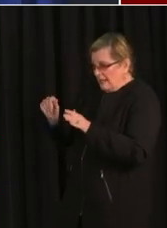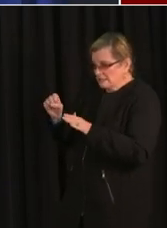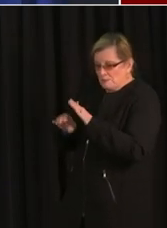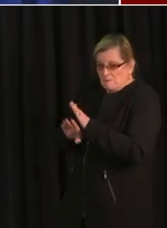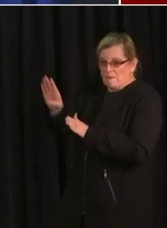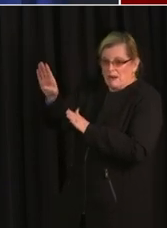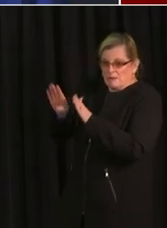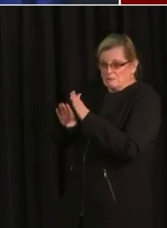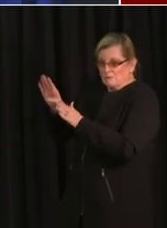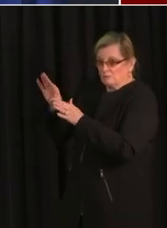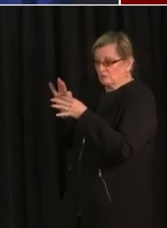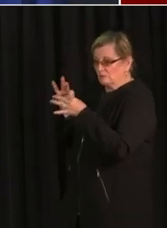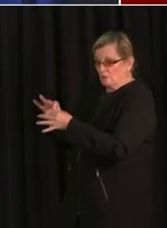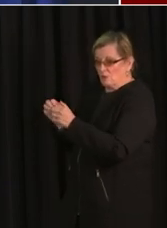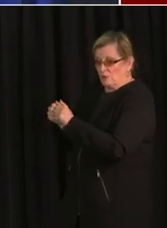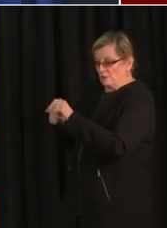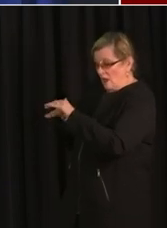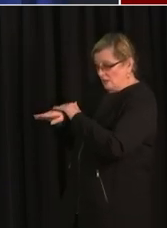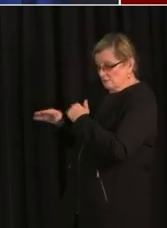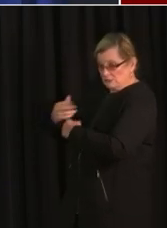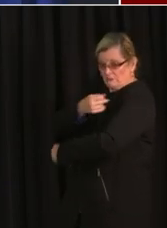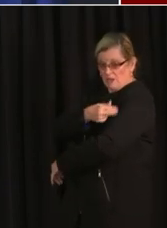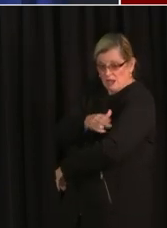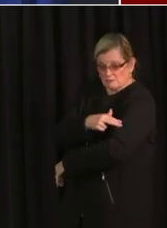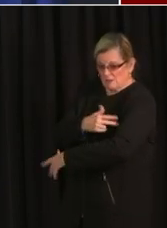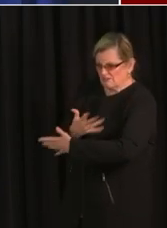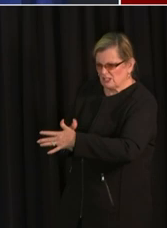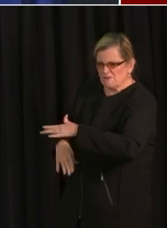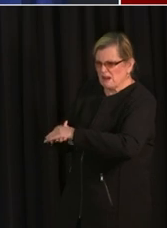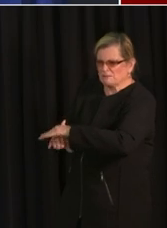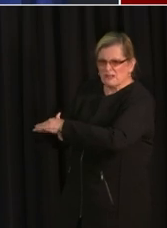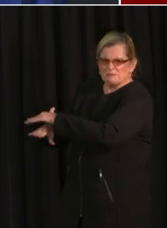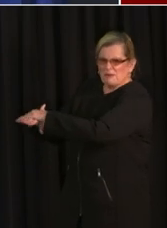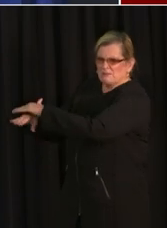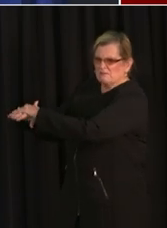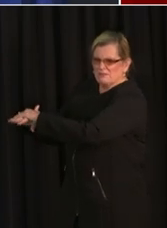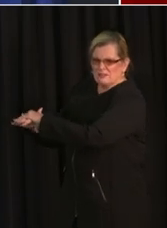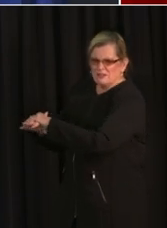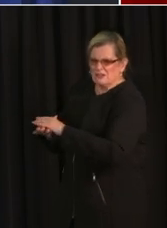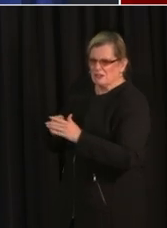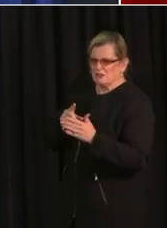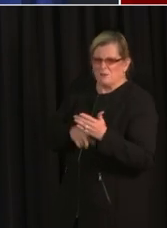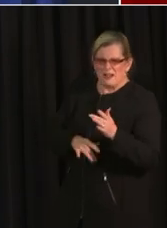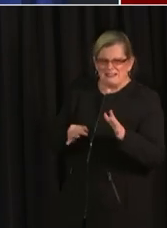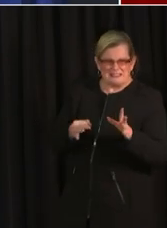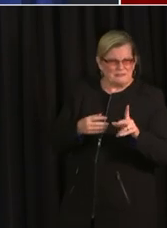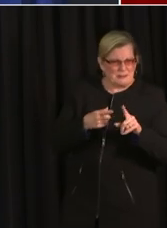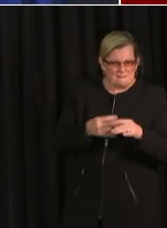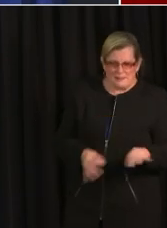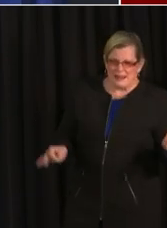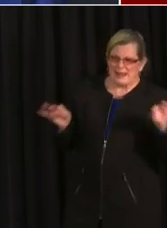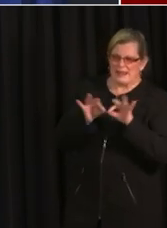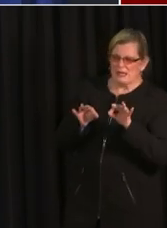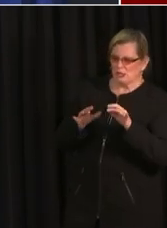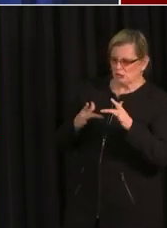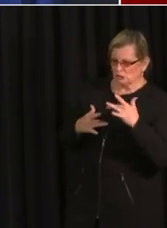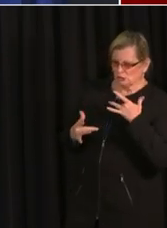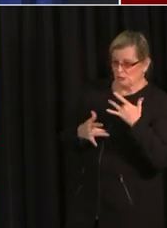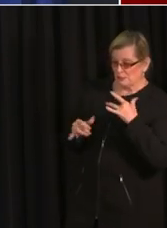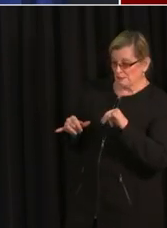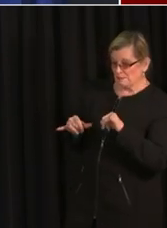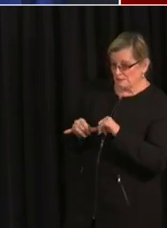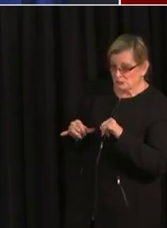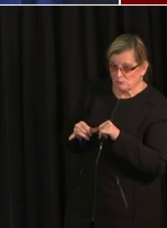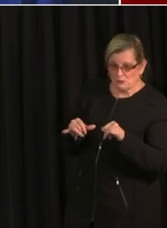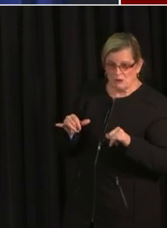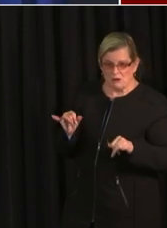COVID-related admissions in our hospital capacity, which was one of the metrics where we are having some